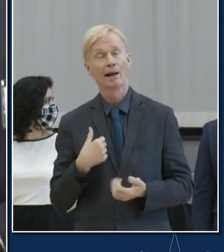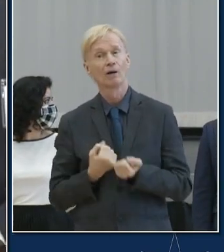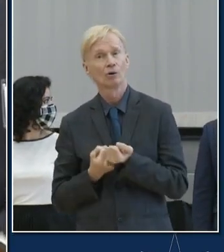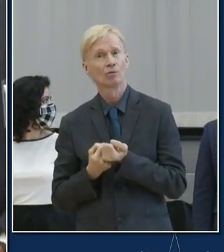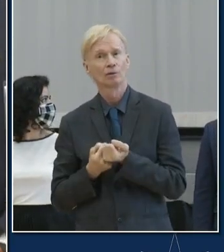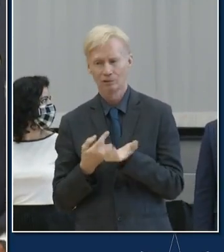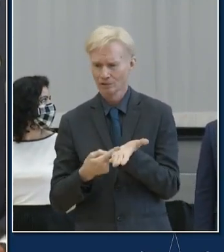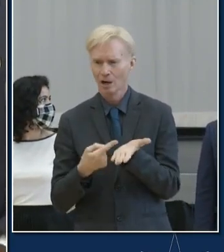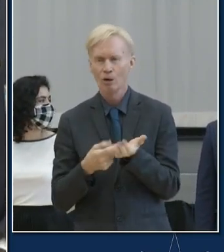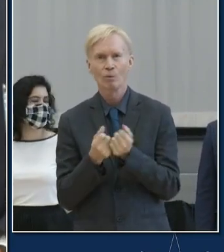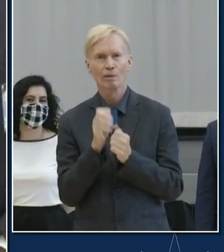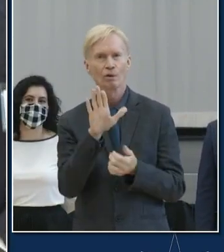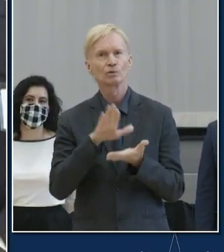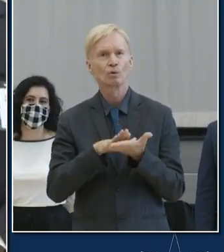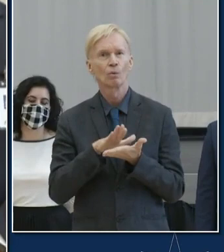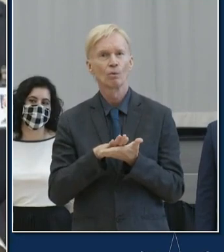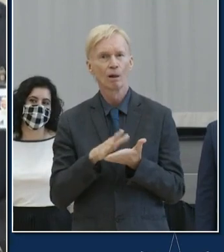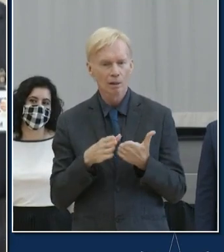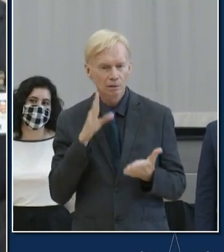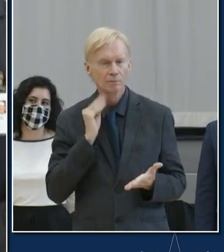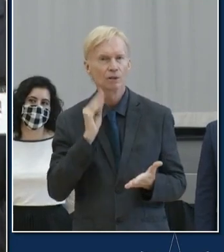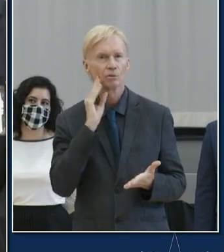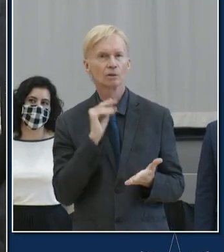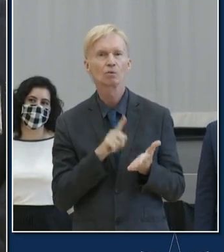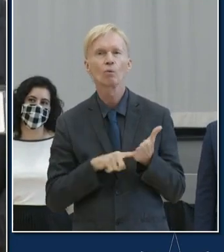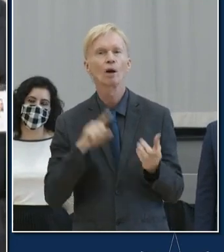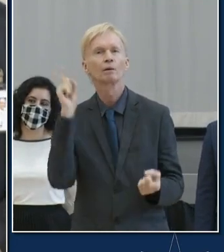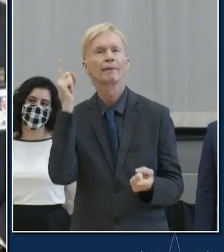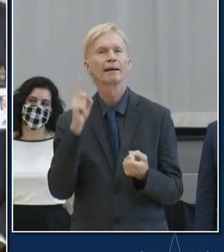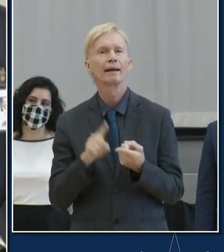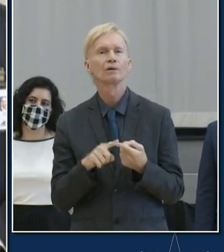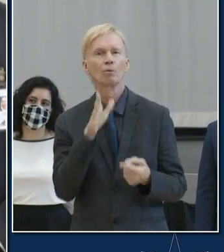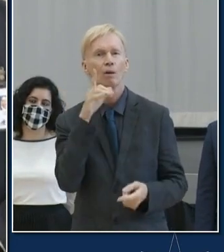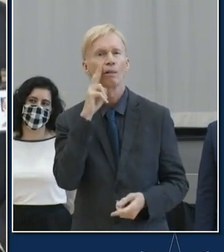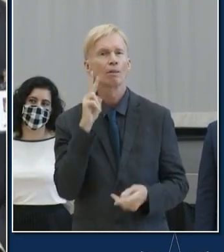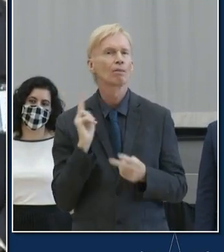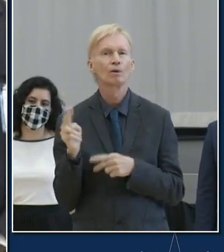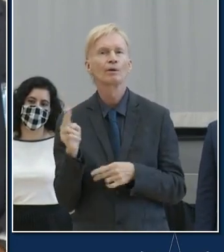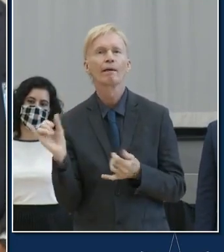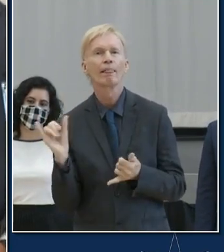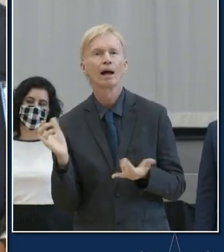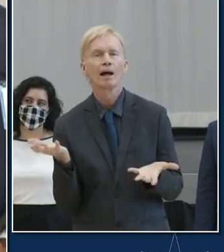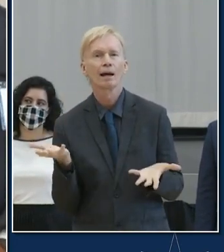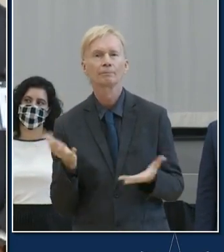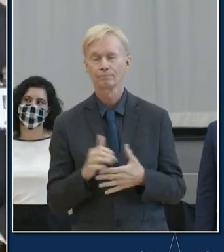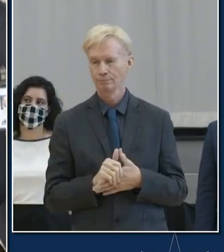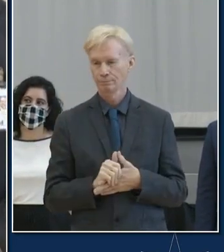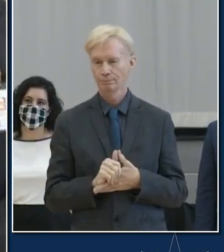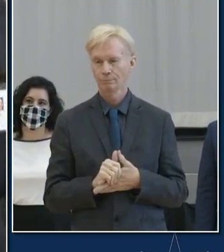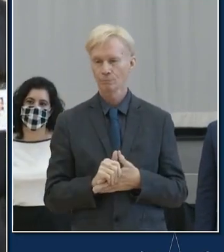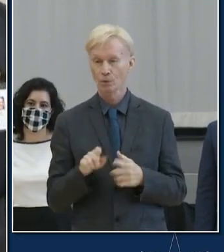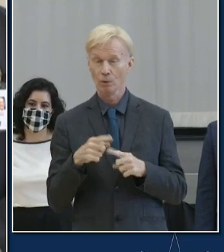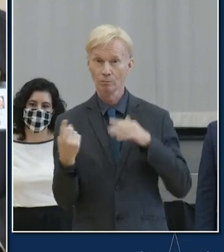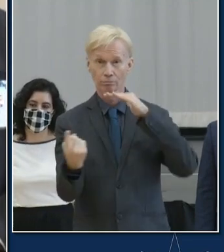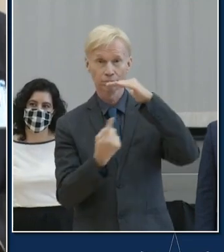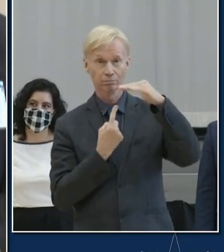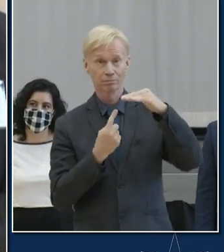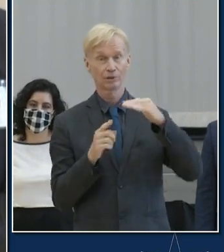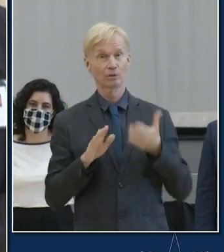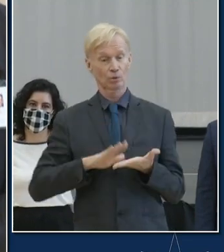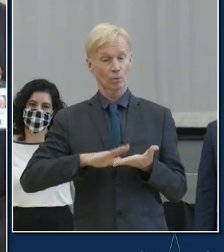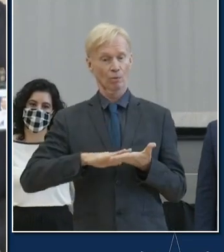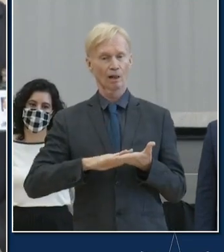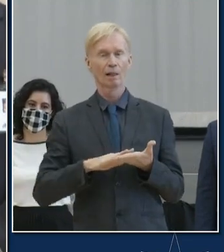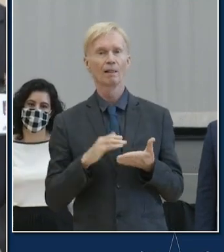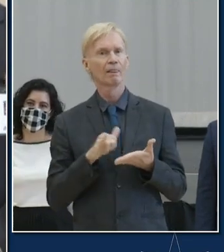school. Experience what the various mitigations are from when you walk in the door to the classroom that your students will